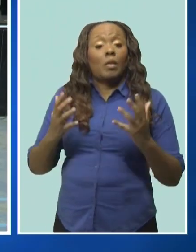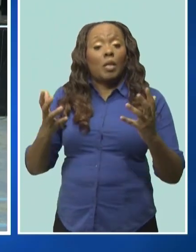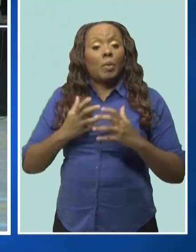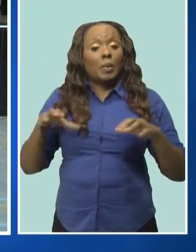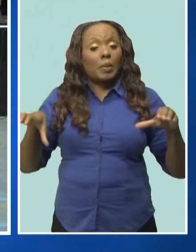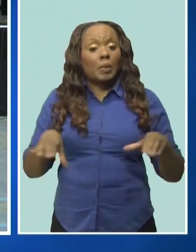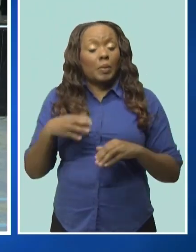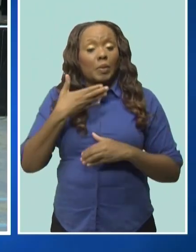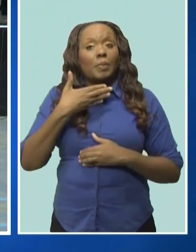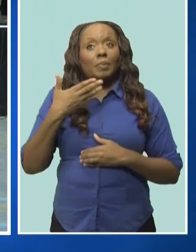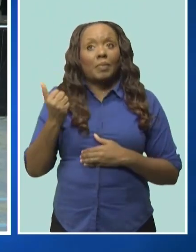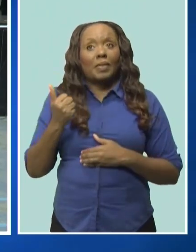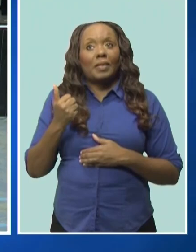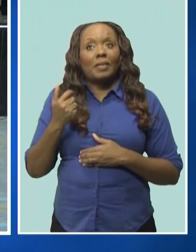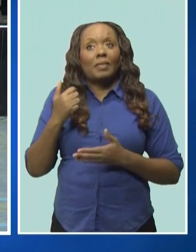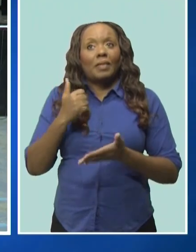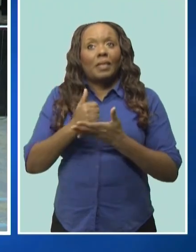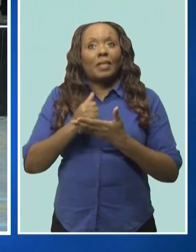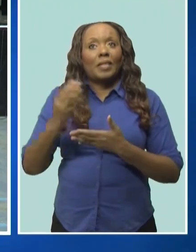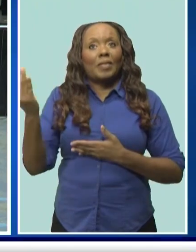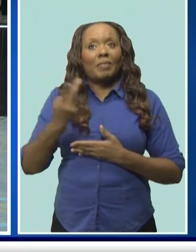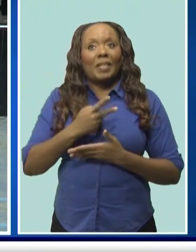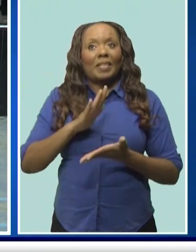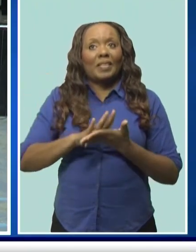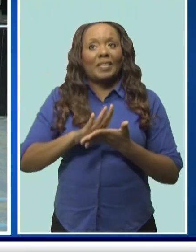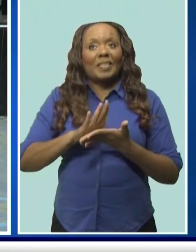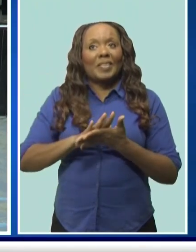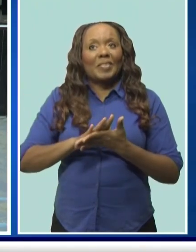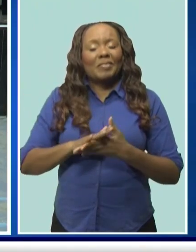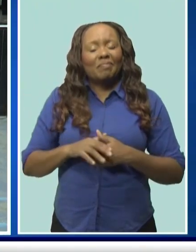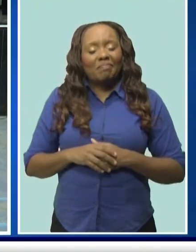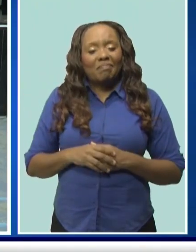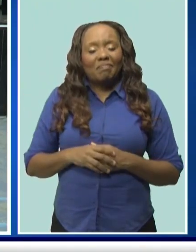to help him come back to school.